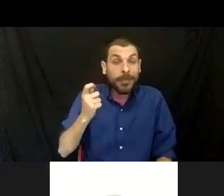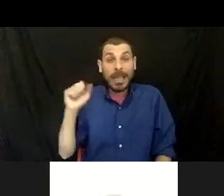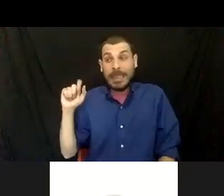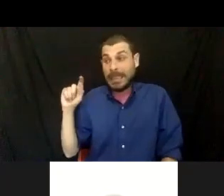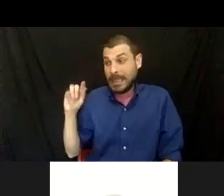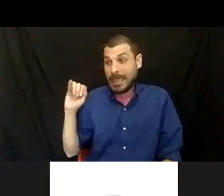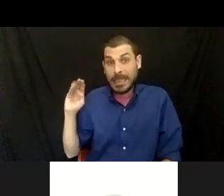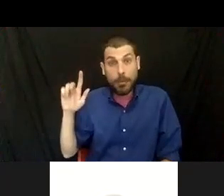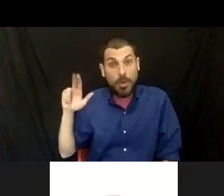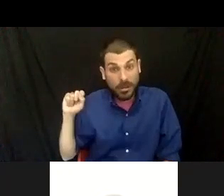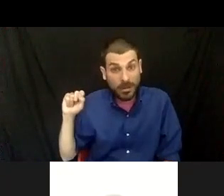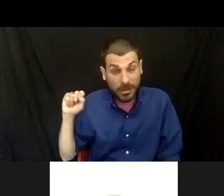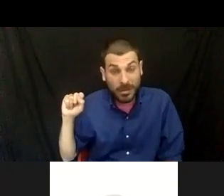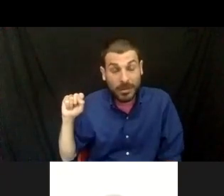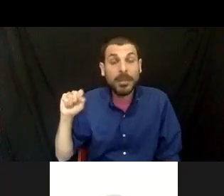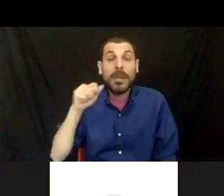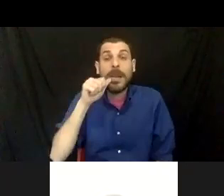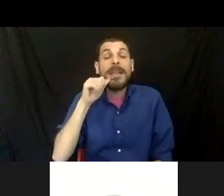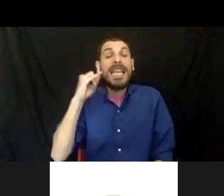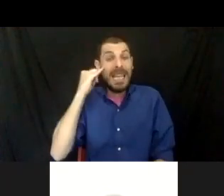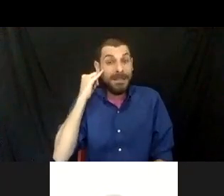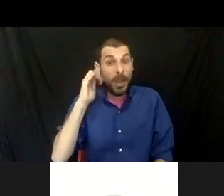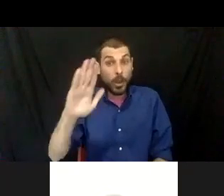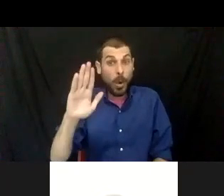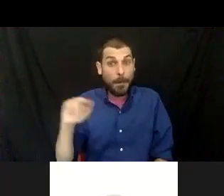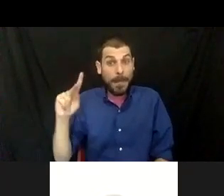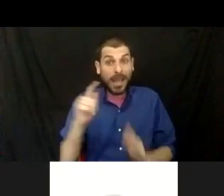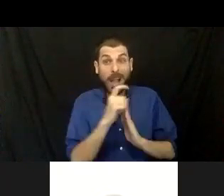overdraft fees or a negative balance in your bank account to worry about.